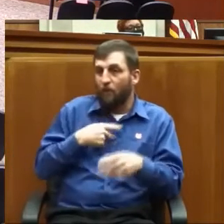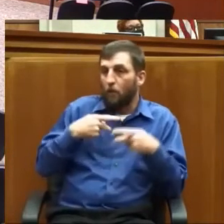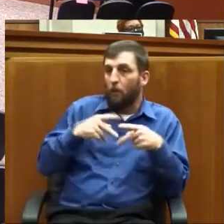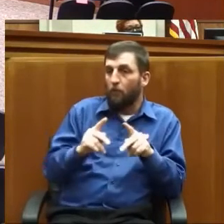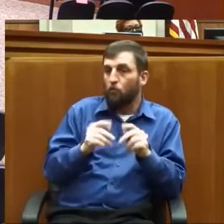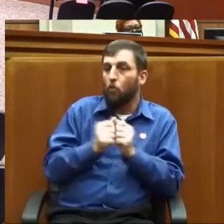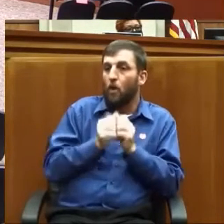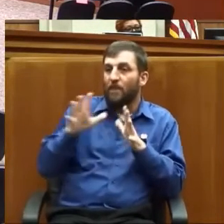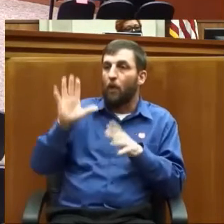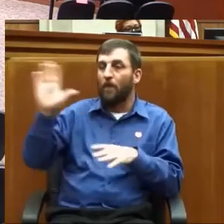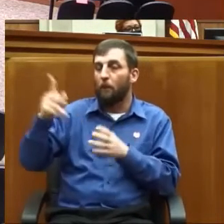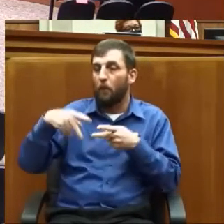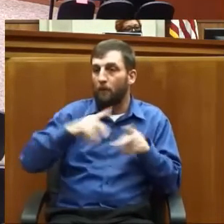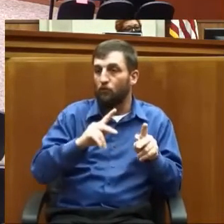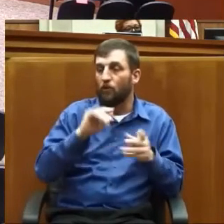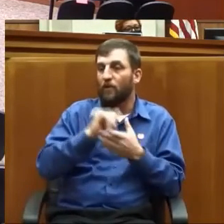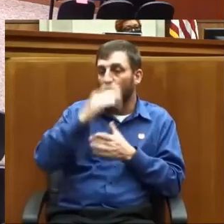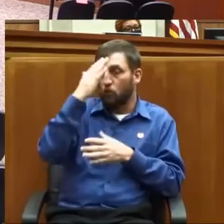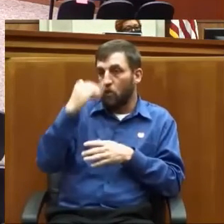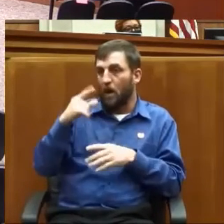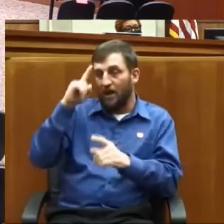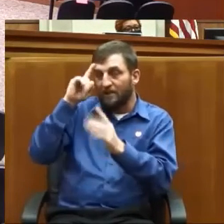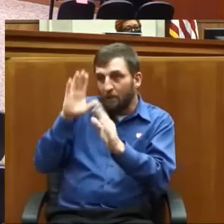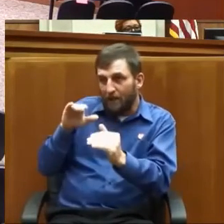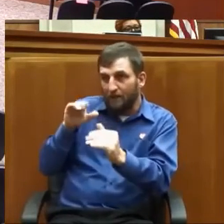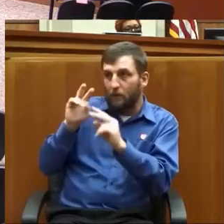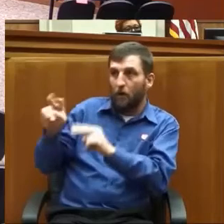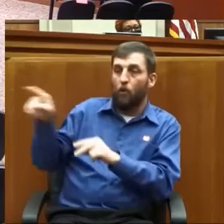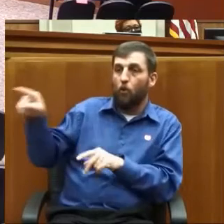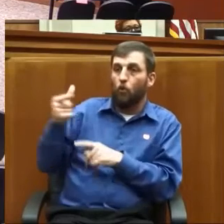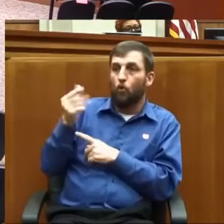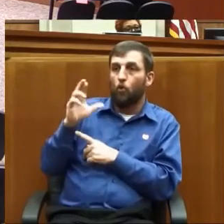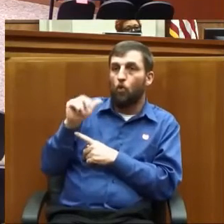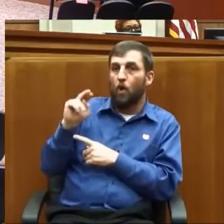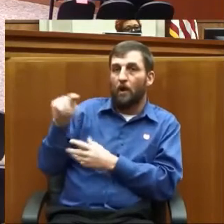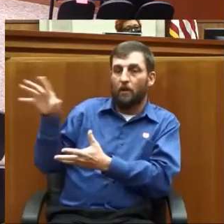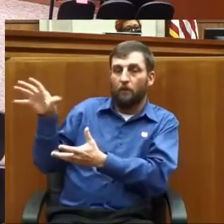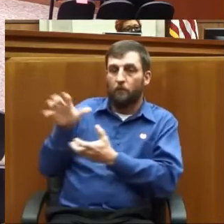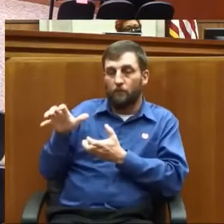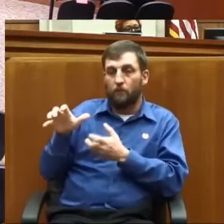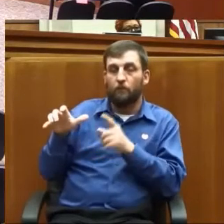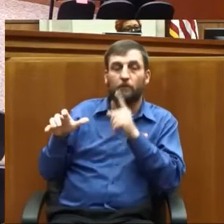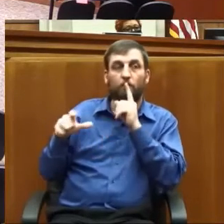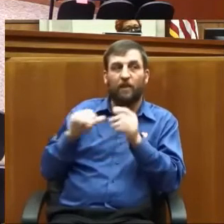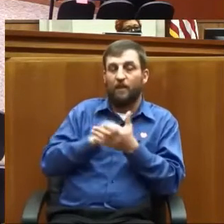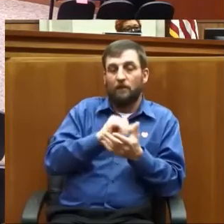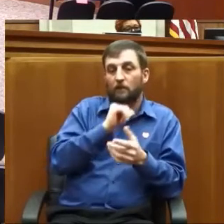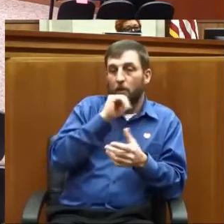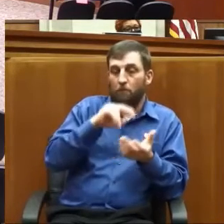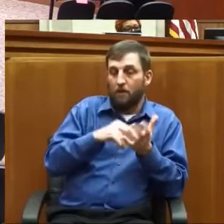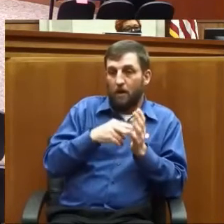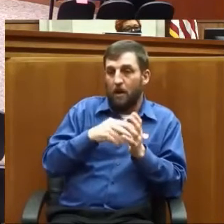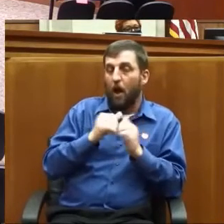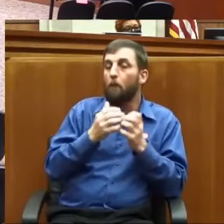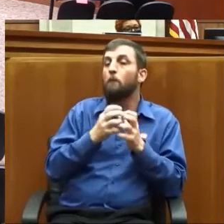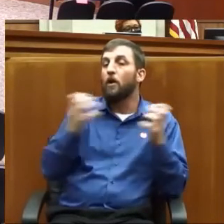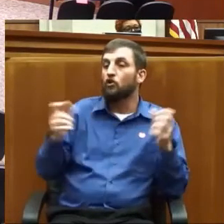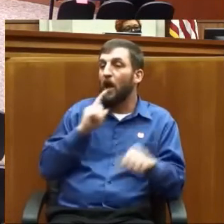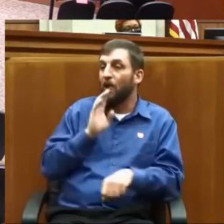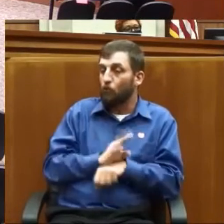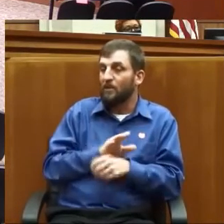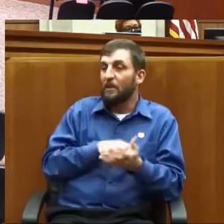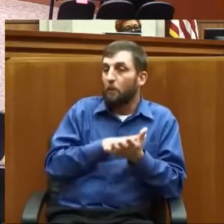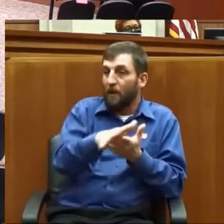code without that permission. So that anticipated those grants. That is not necessarily how much, will be spent in the